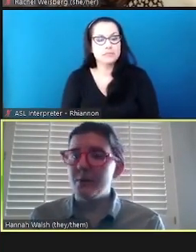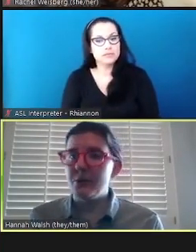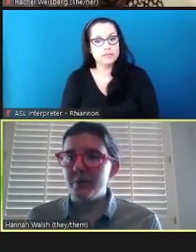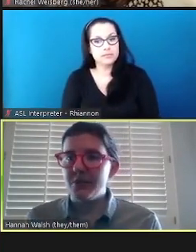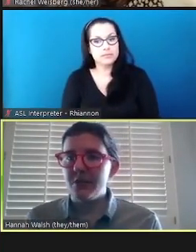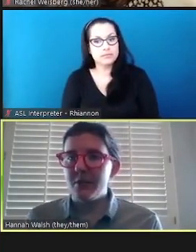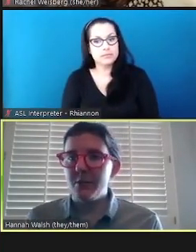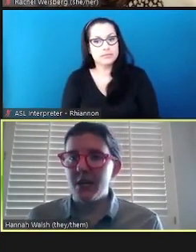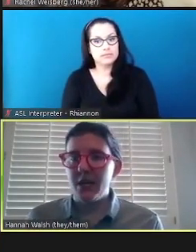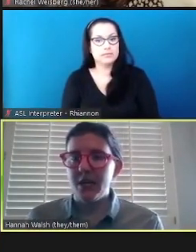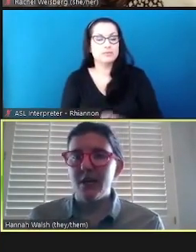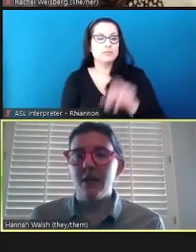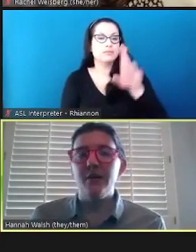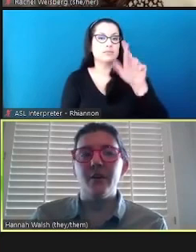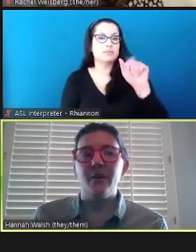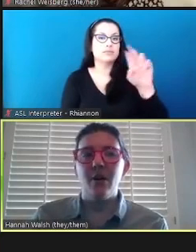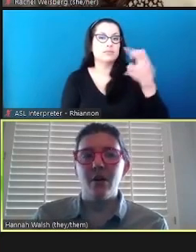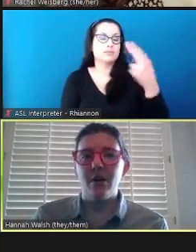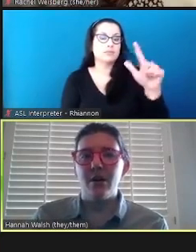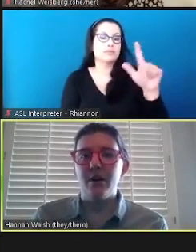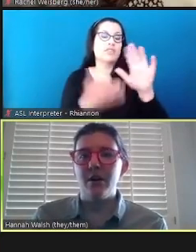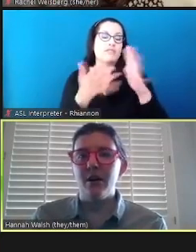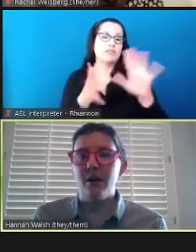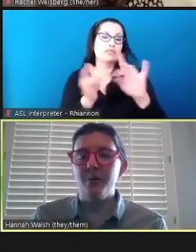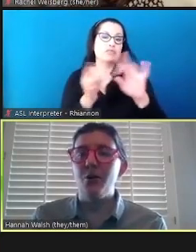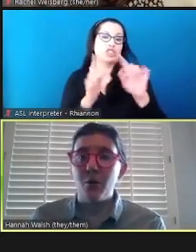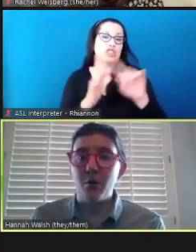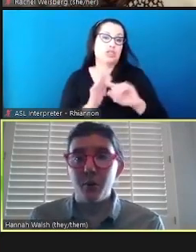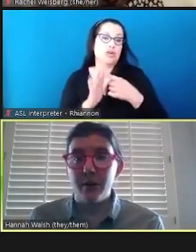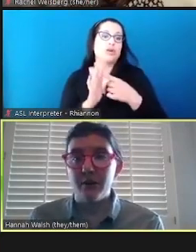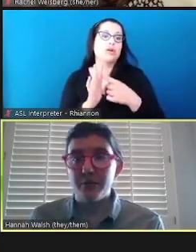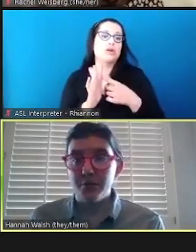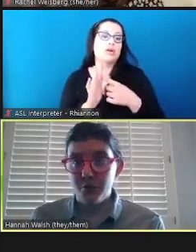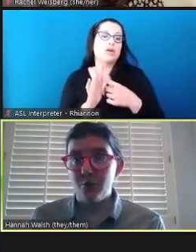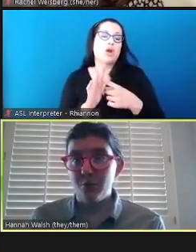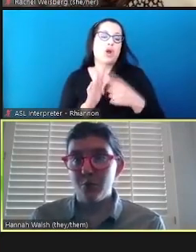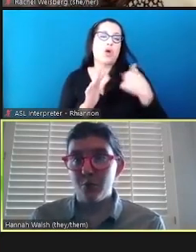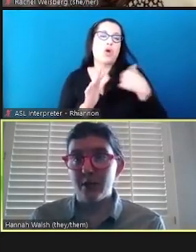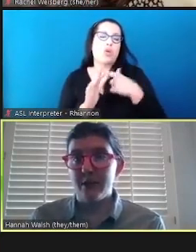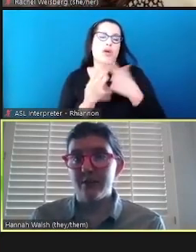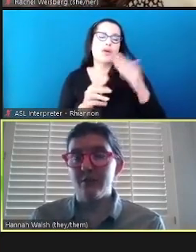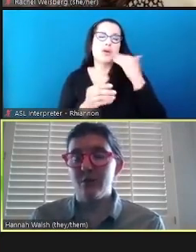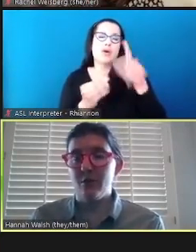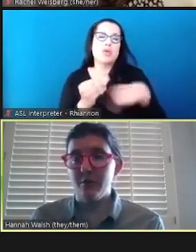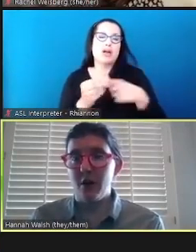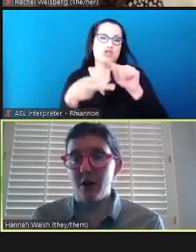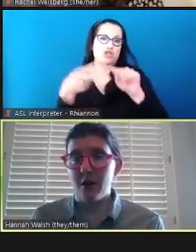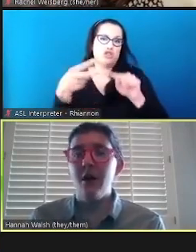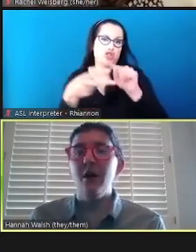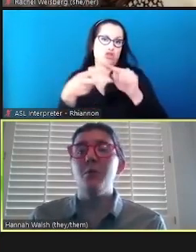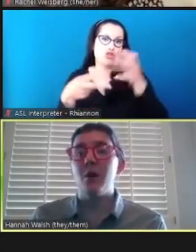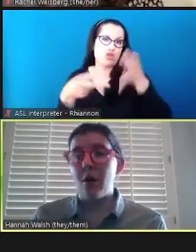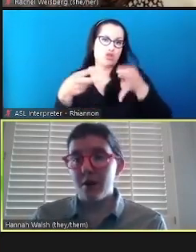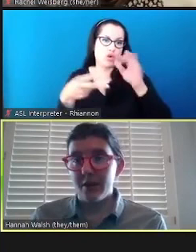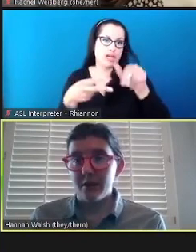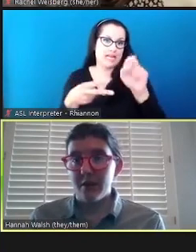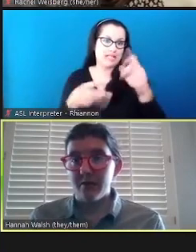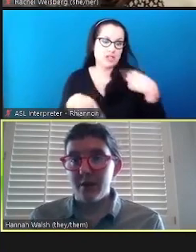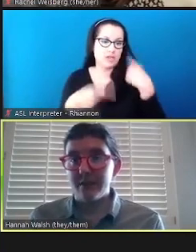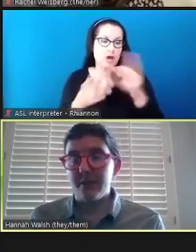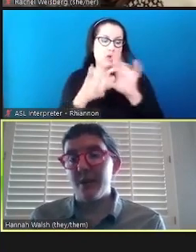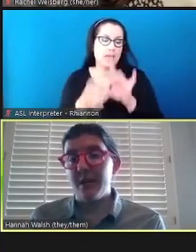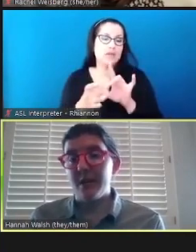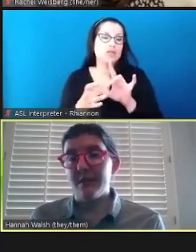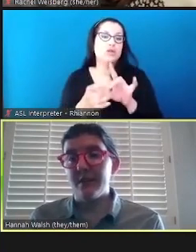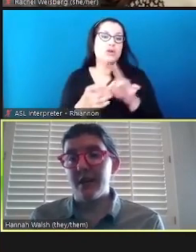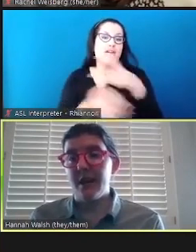As Rachel mentioned at the beginning, there are, we're aware of 2 court cases so far regarding